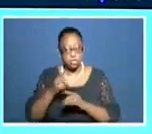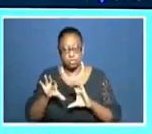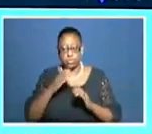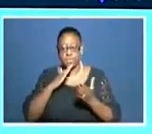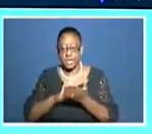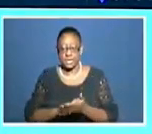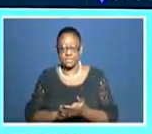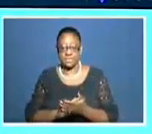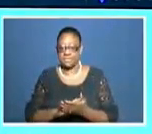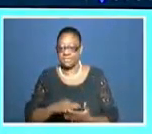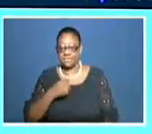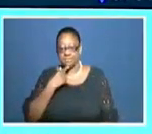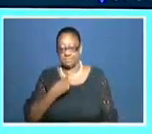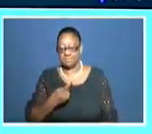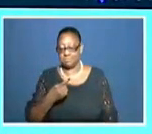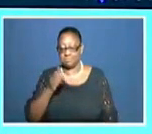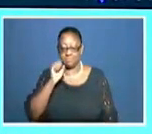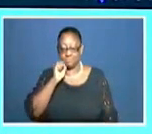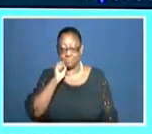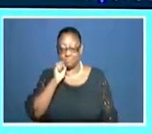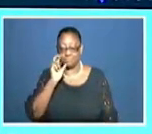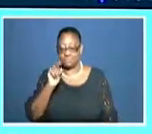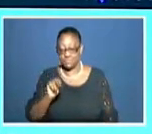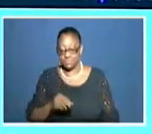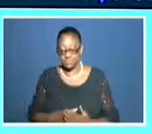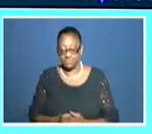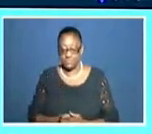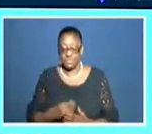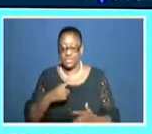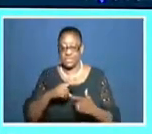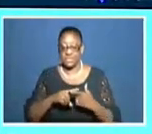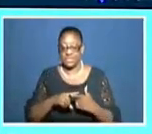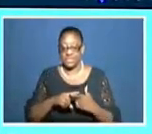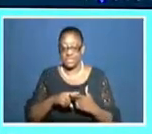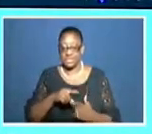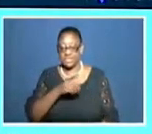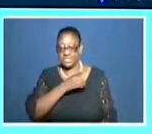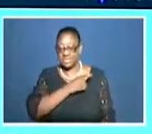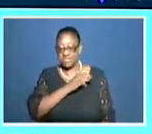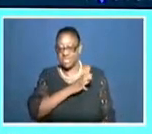Demeritte said she was not. Demeritte is represented by attorney David Cash.